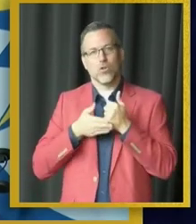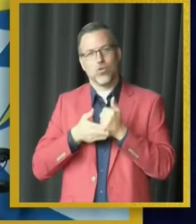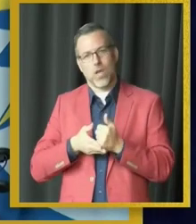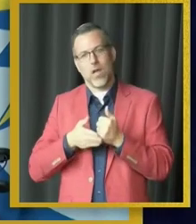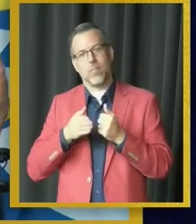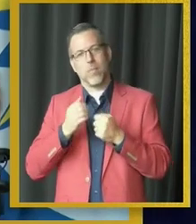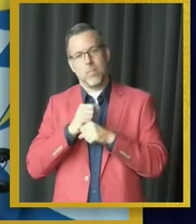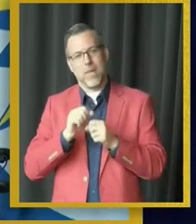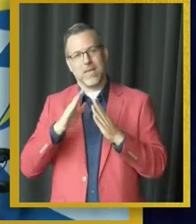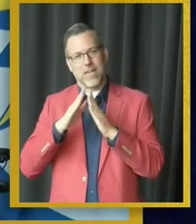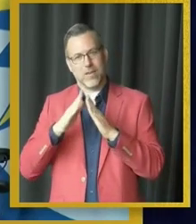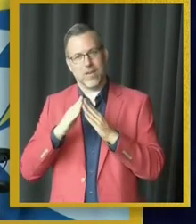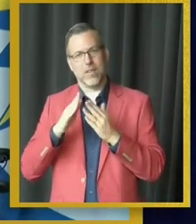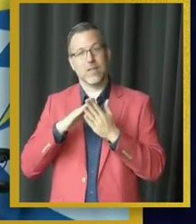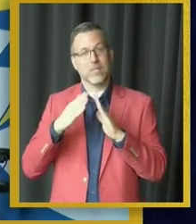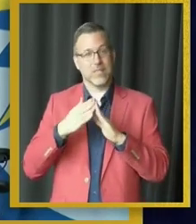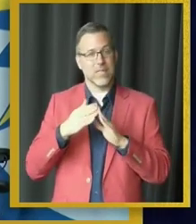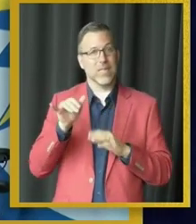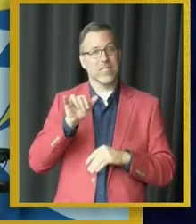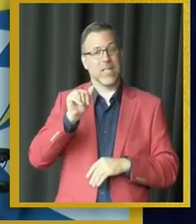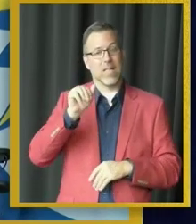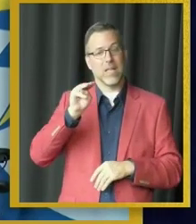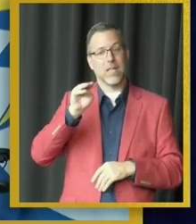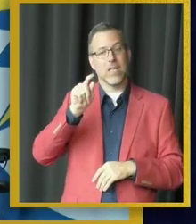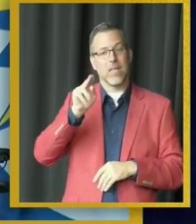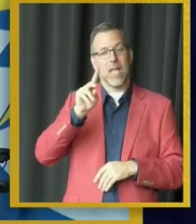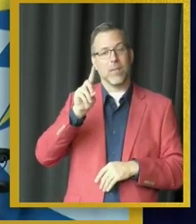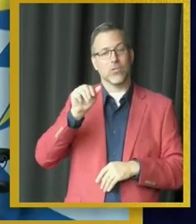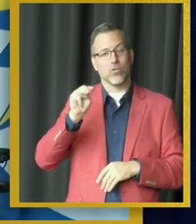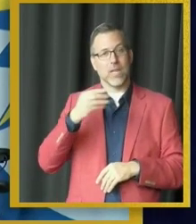and livable. Cities like Amsterdam and Washington.